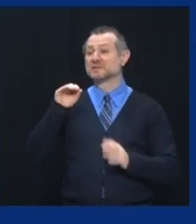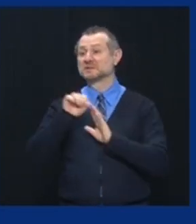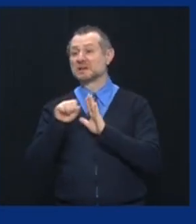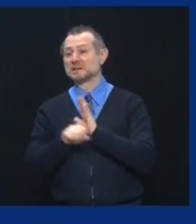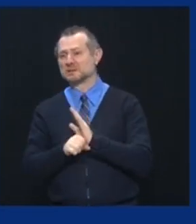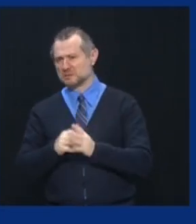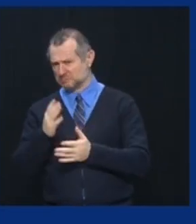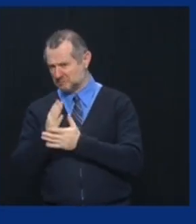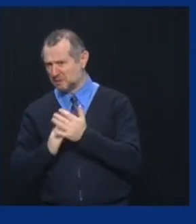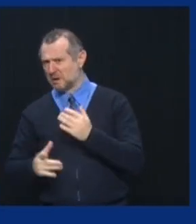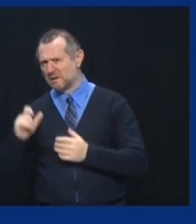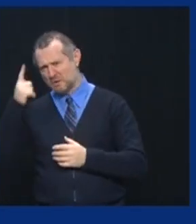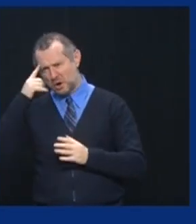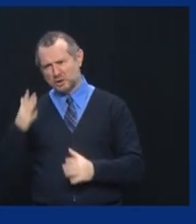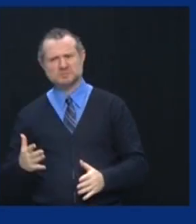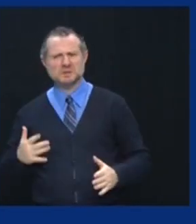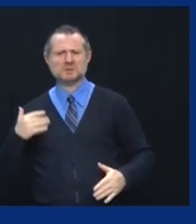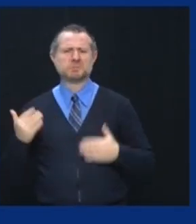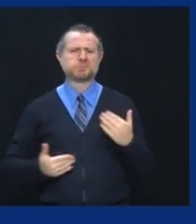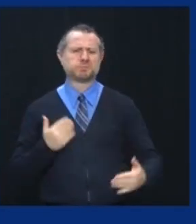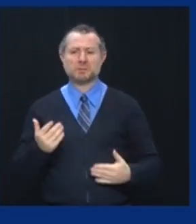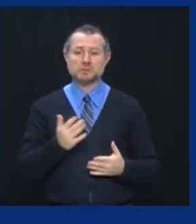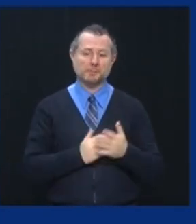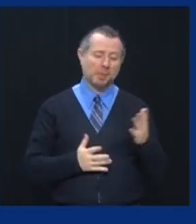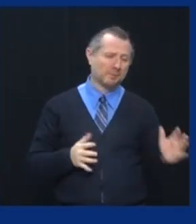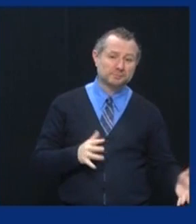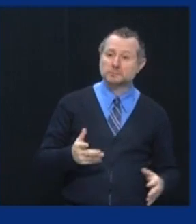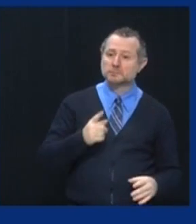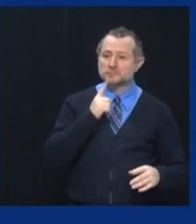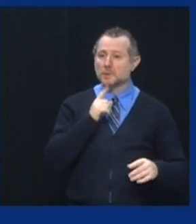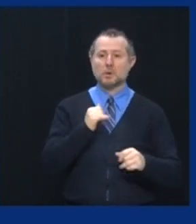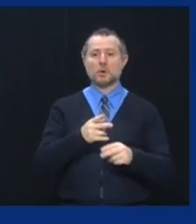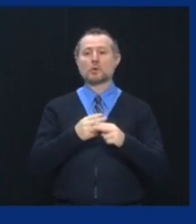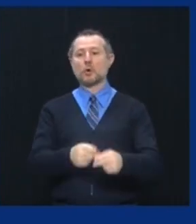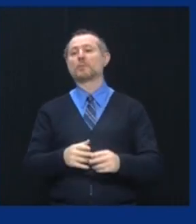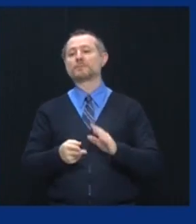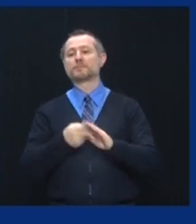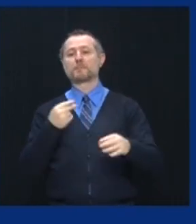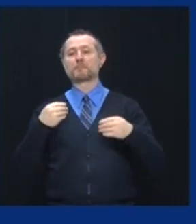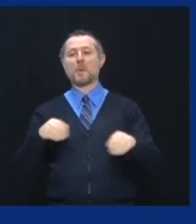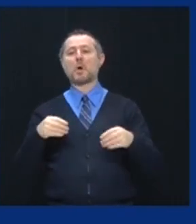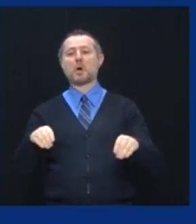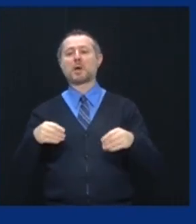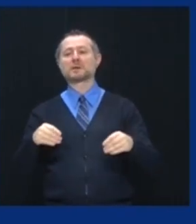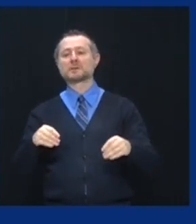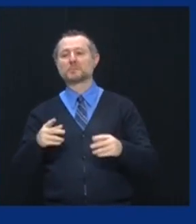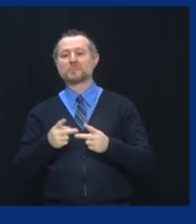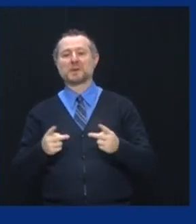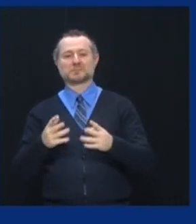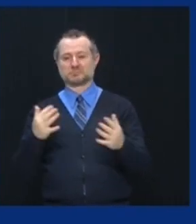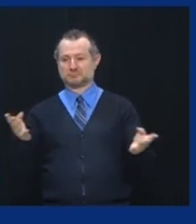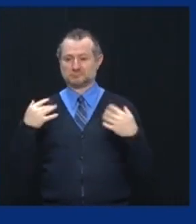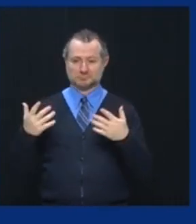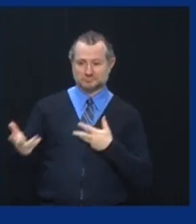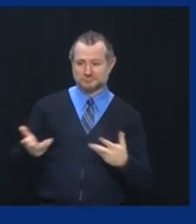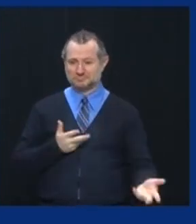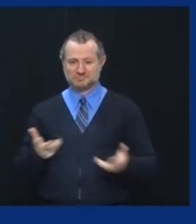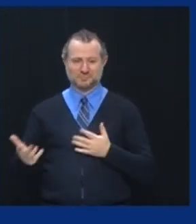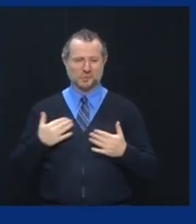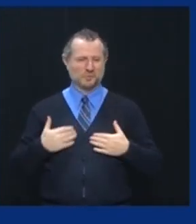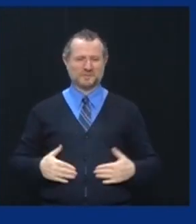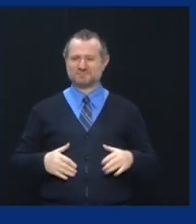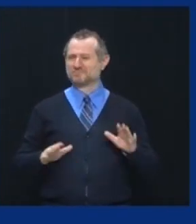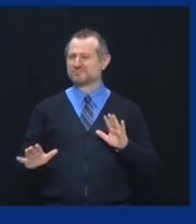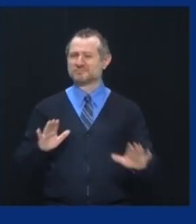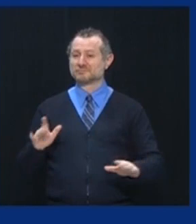others. It's the marketplace. It's human nature. They have a whole host of reasons, you know,